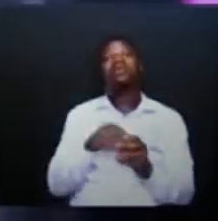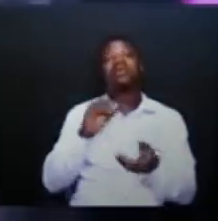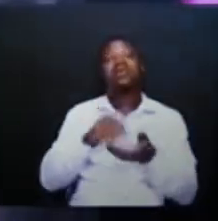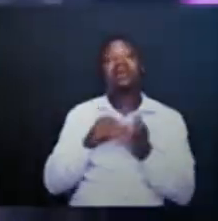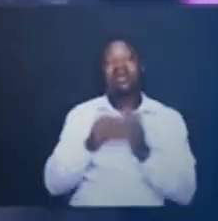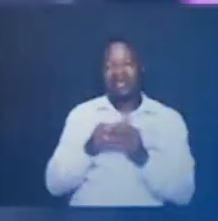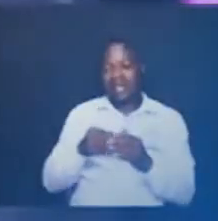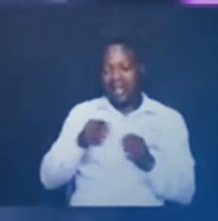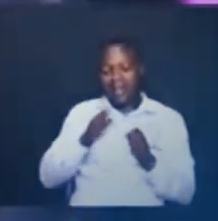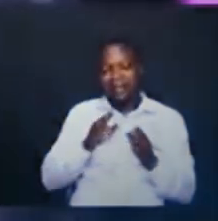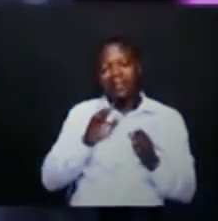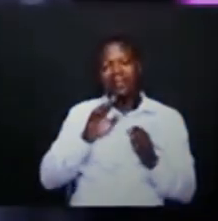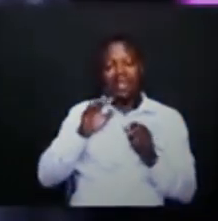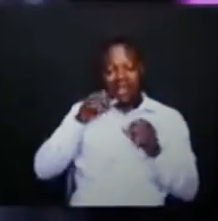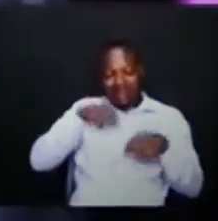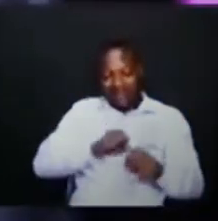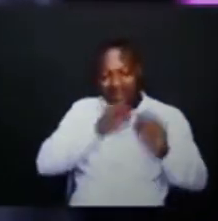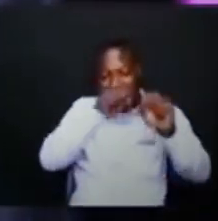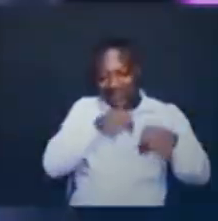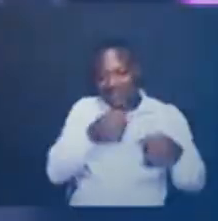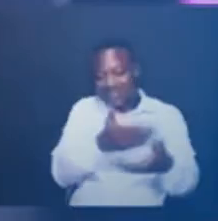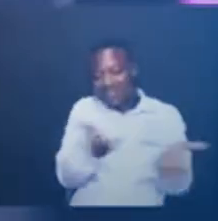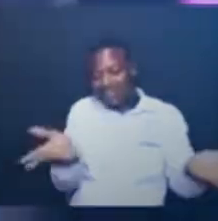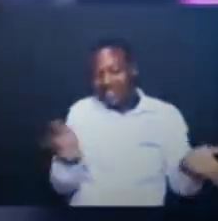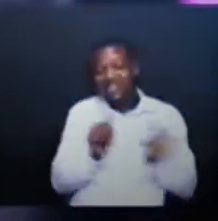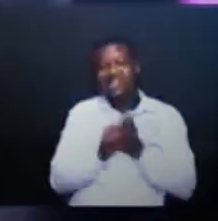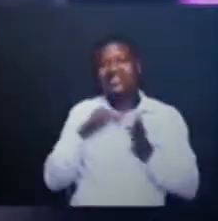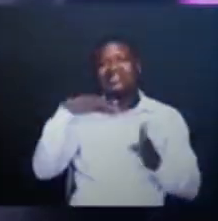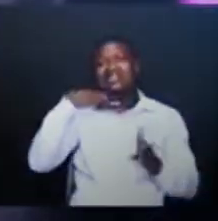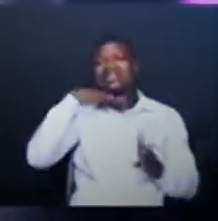Corruption of our beaches is also